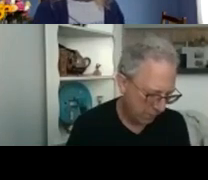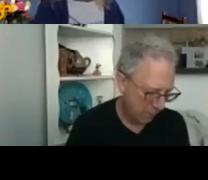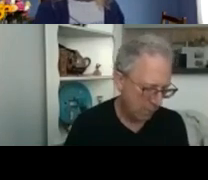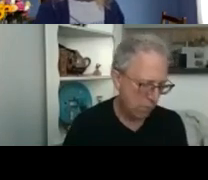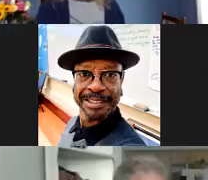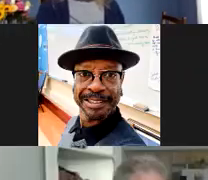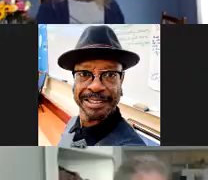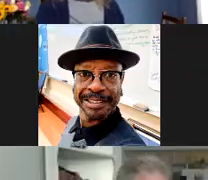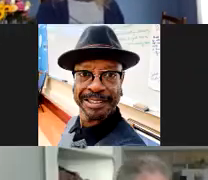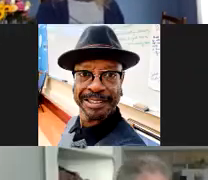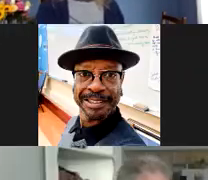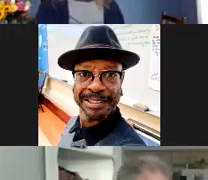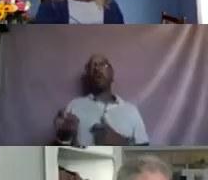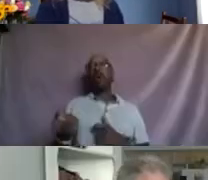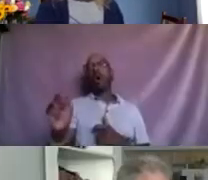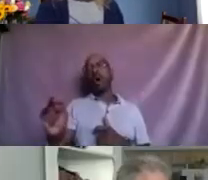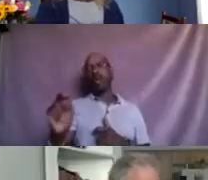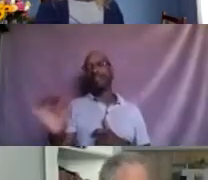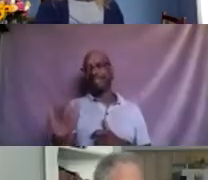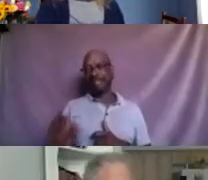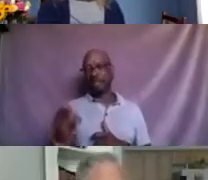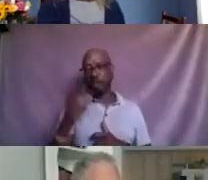this. Okay, so it should be in color.